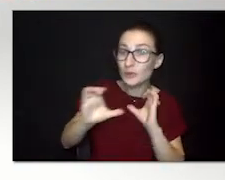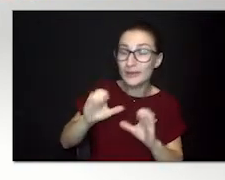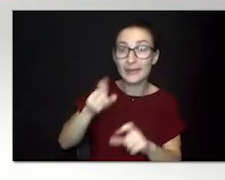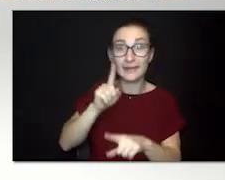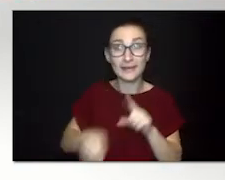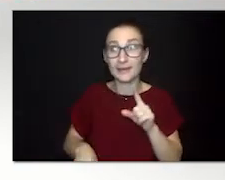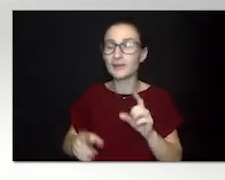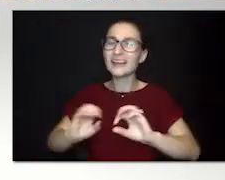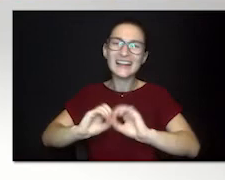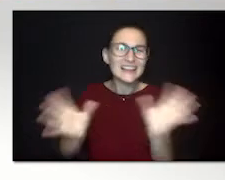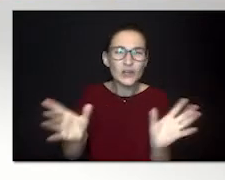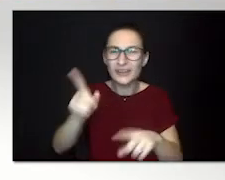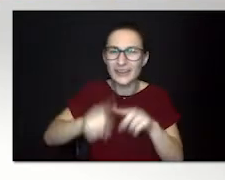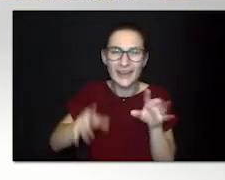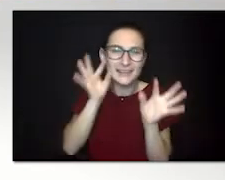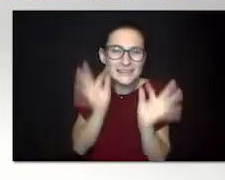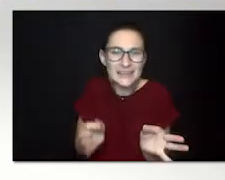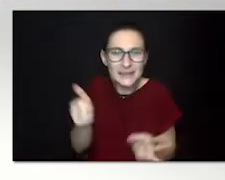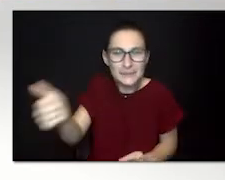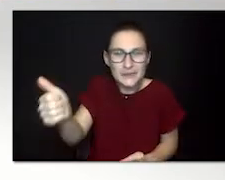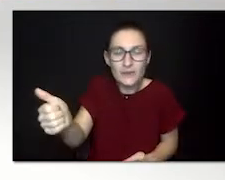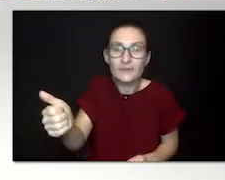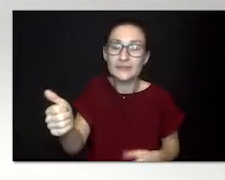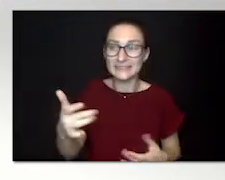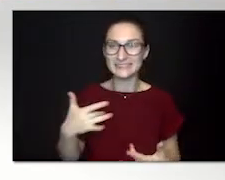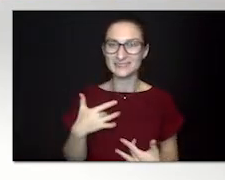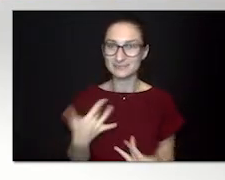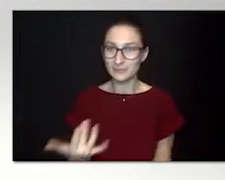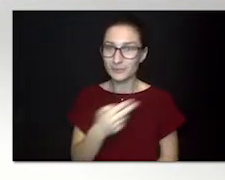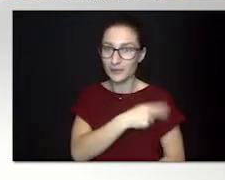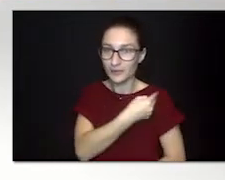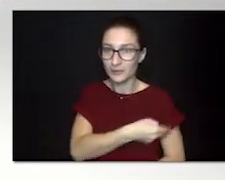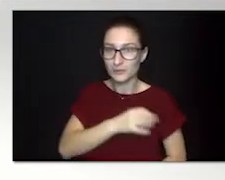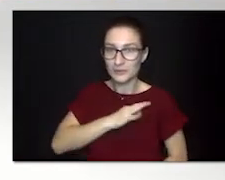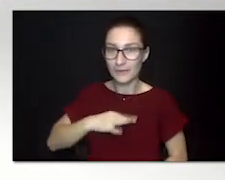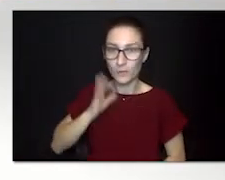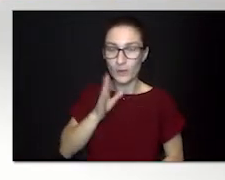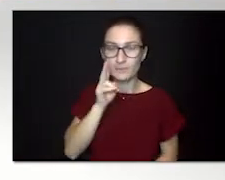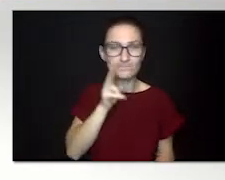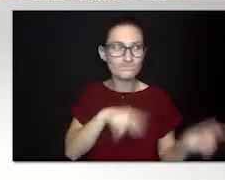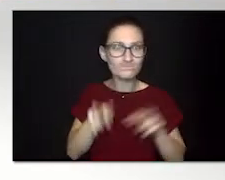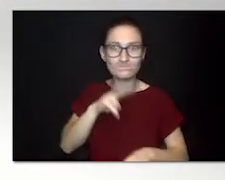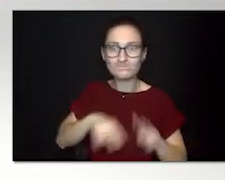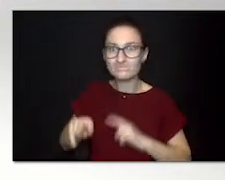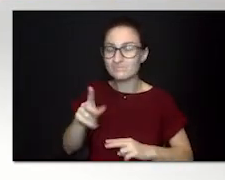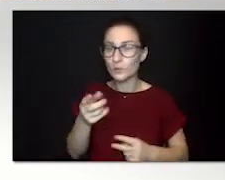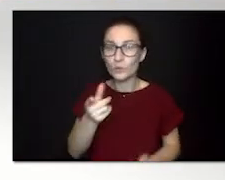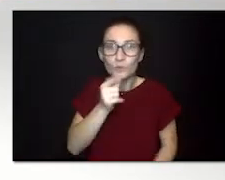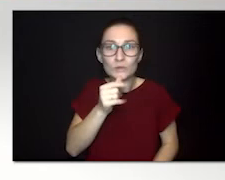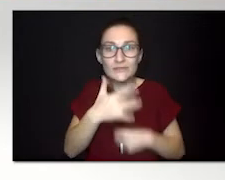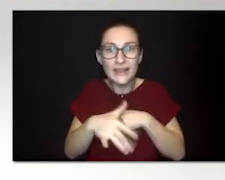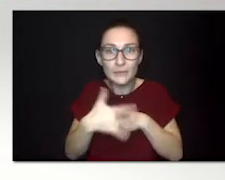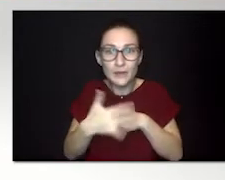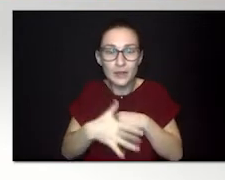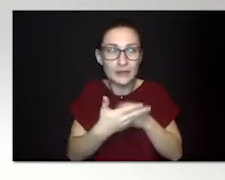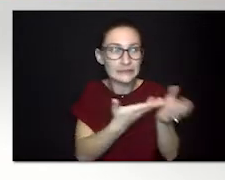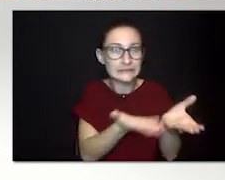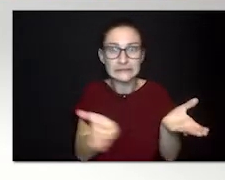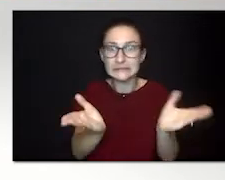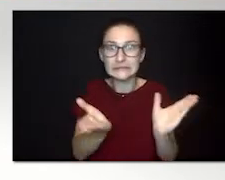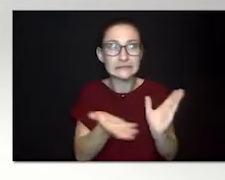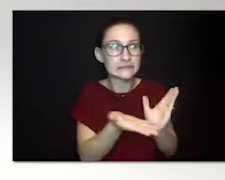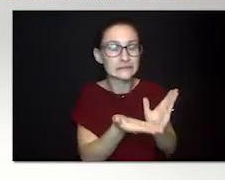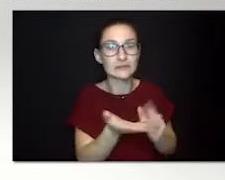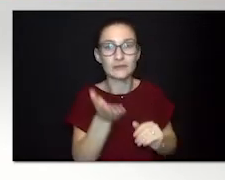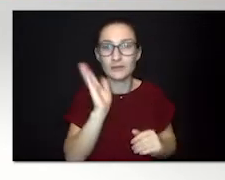or clearly unable to make their own decisions, the hospital staff is going to usually look to someone. So, who's there, who's available. Now, that's